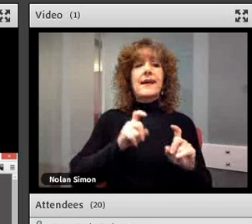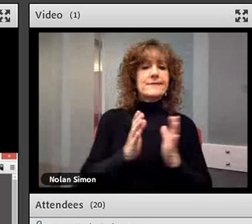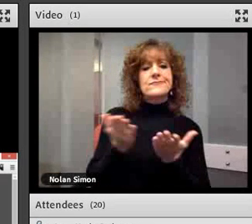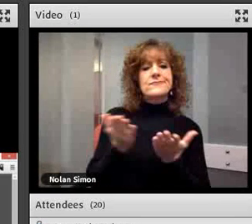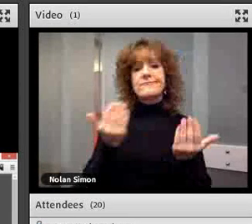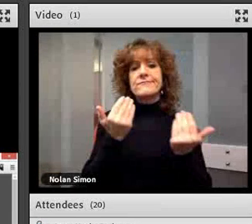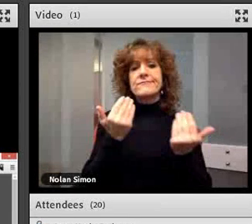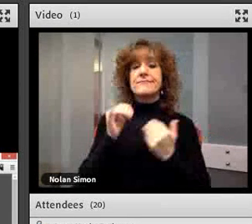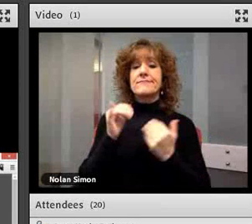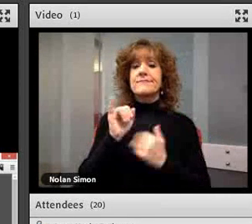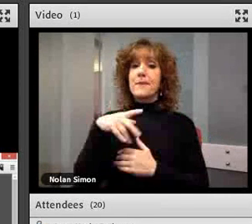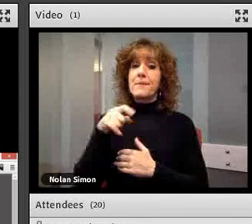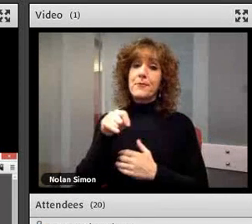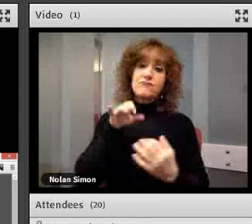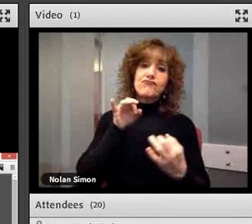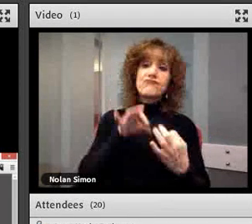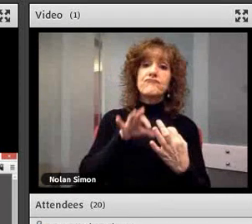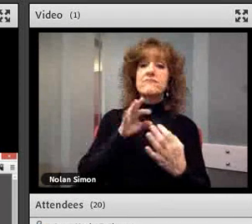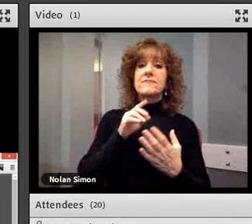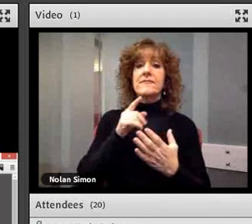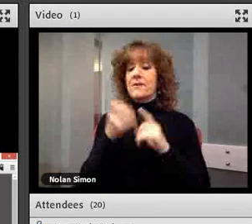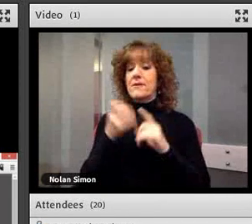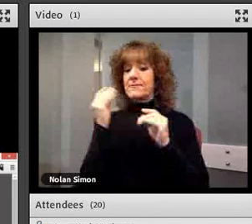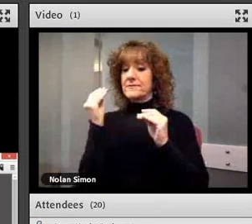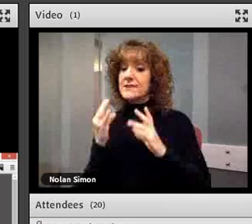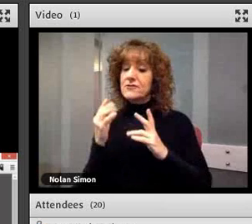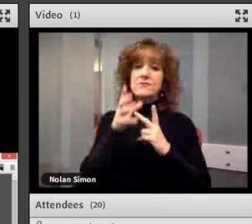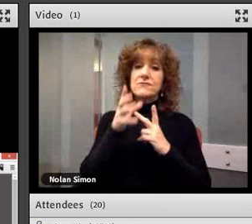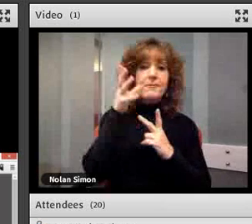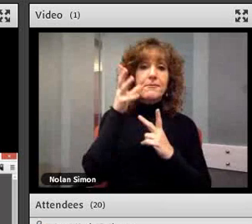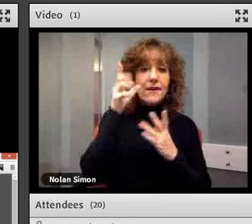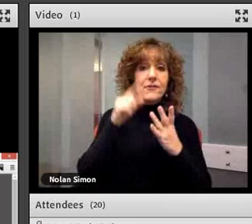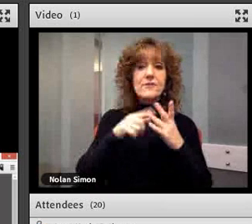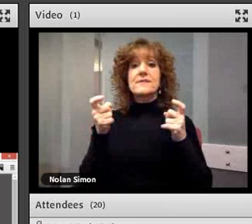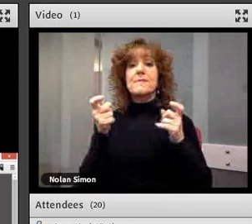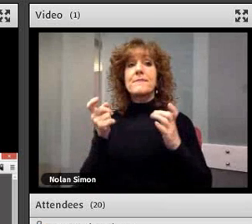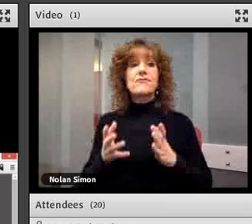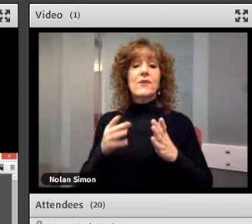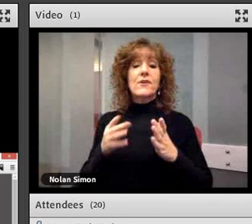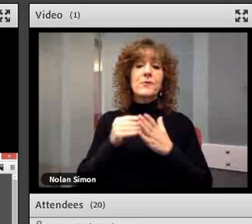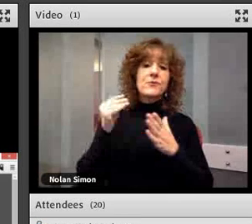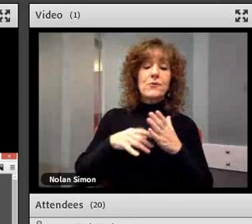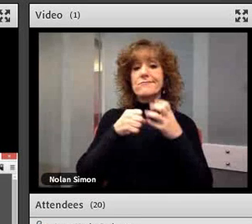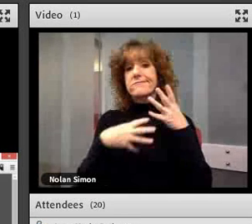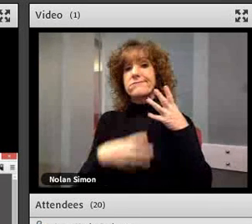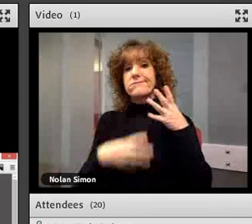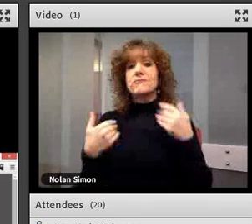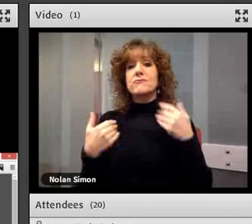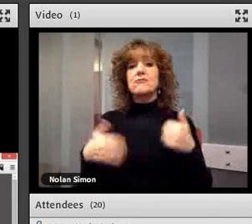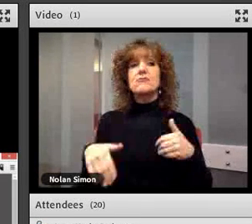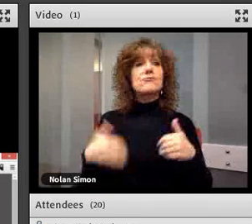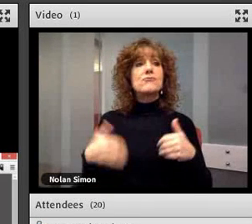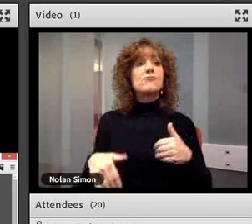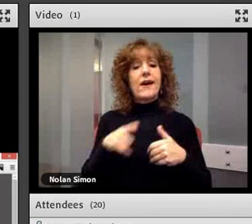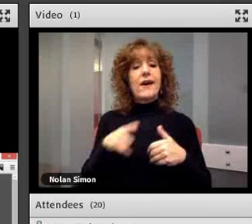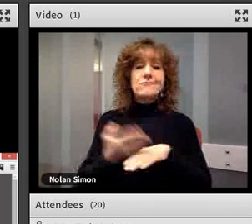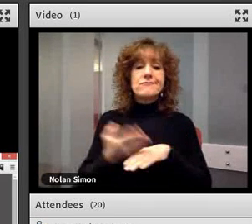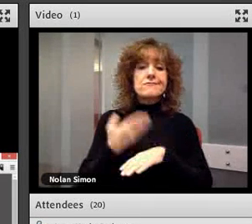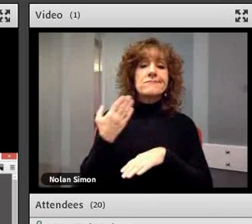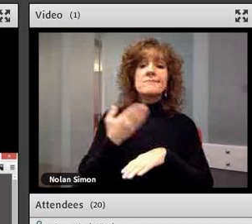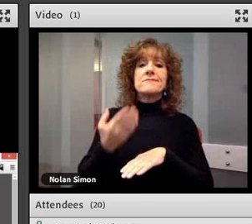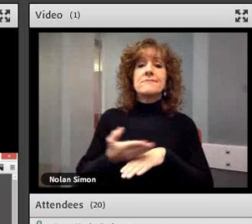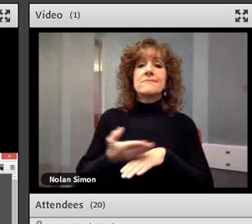input from educators, parents, administrators, students, and kept working away at it.